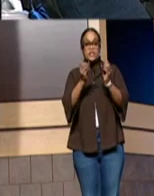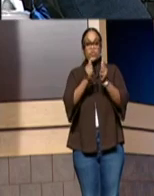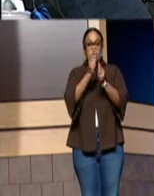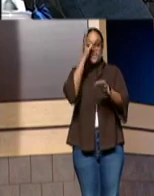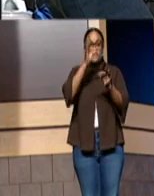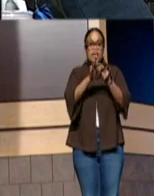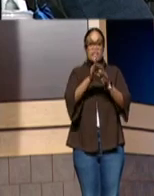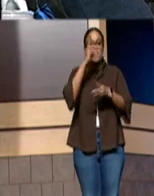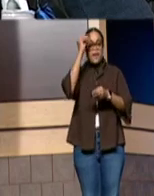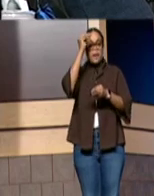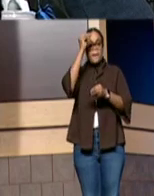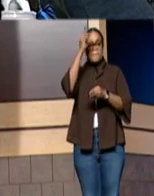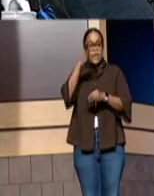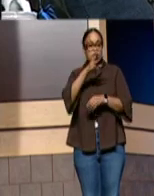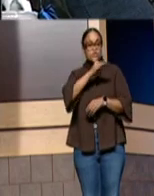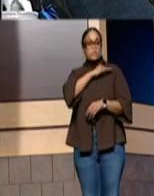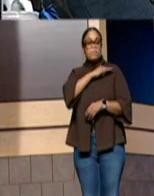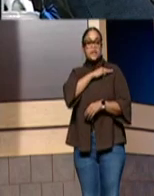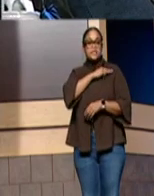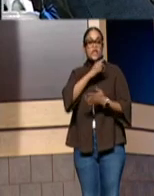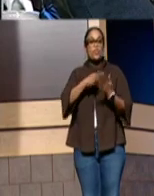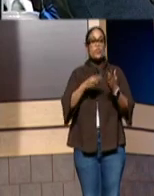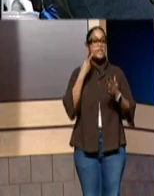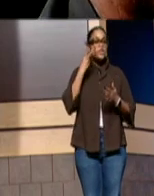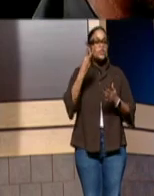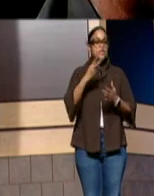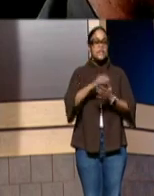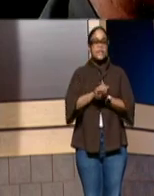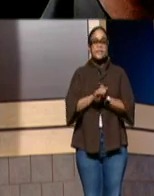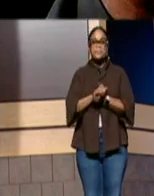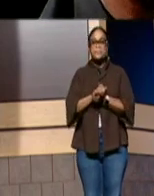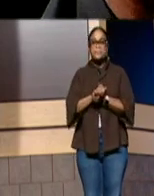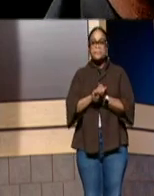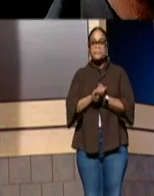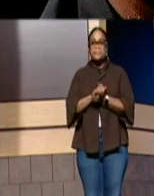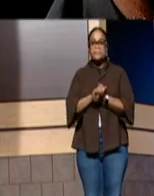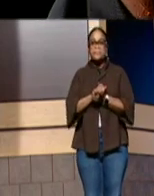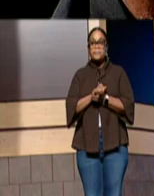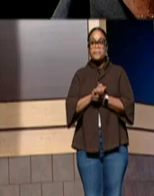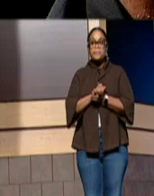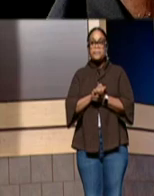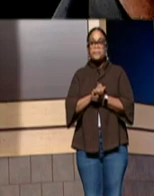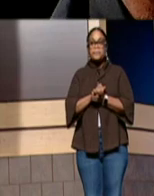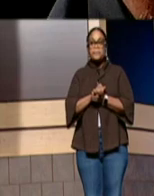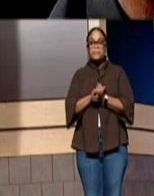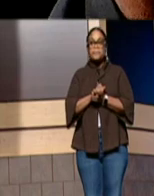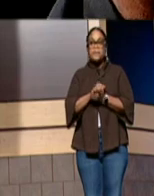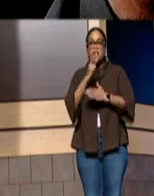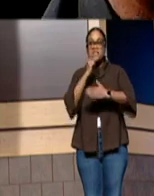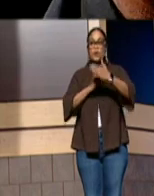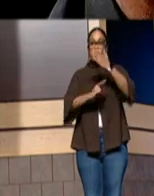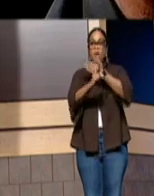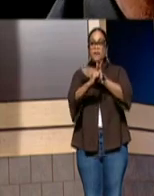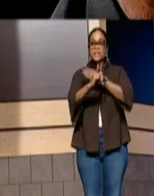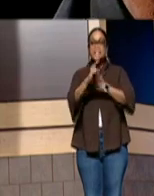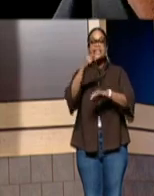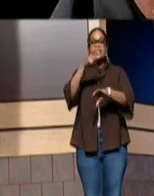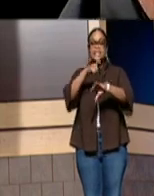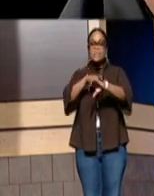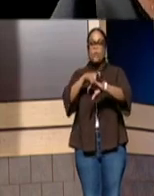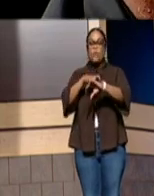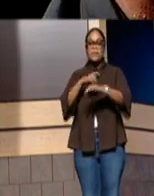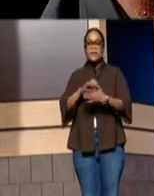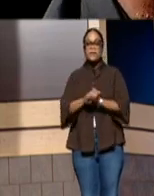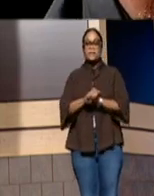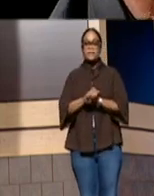Muncy, what do you see as it relates to the prophecy in this moment? Are